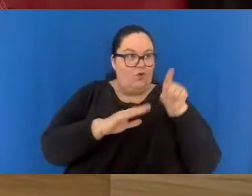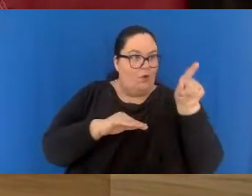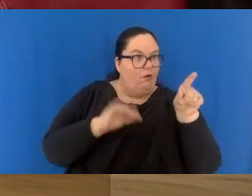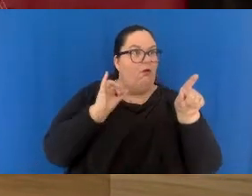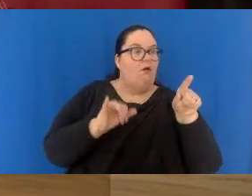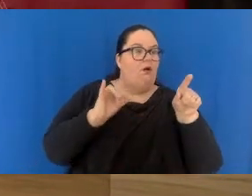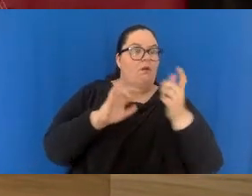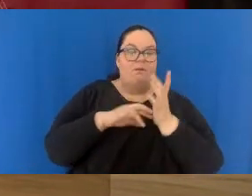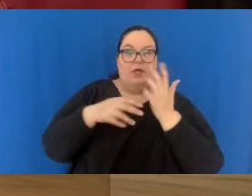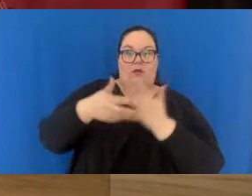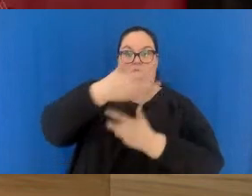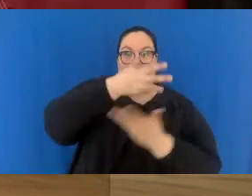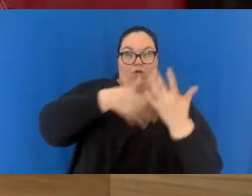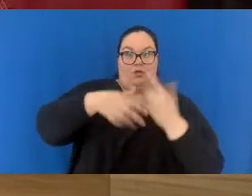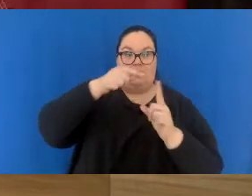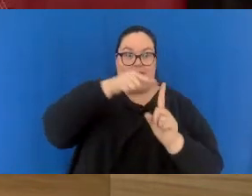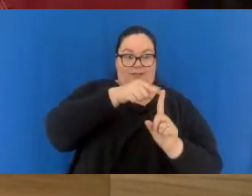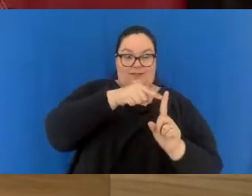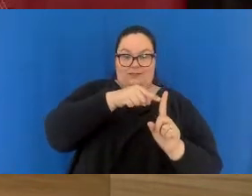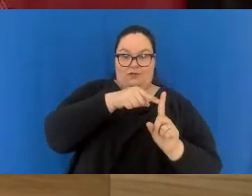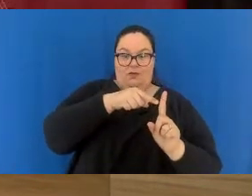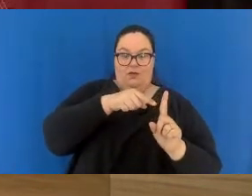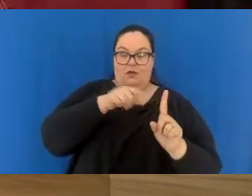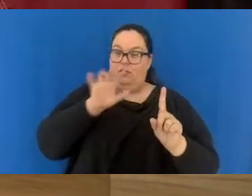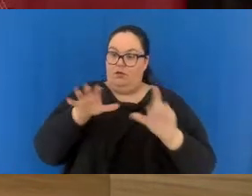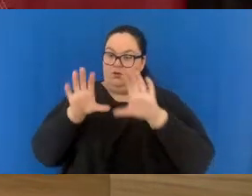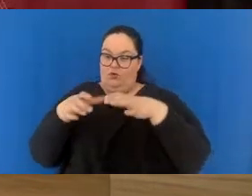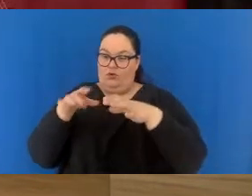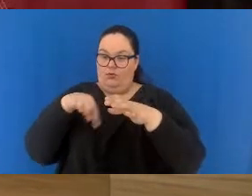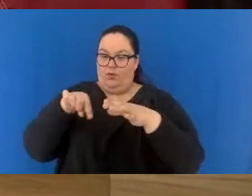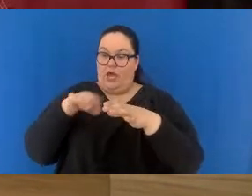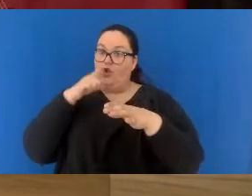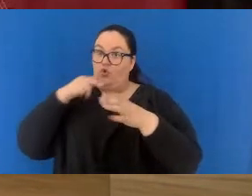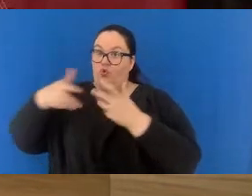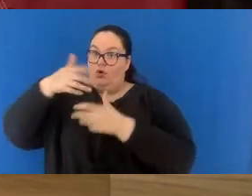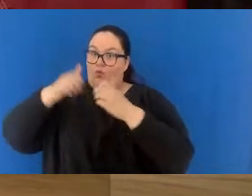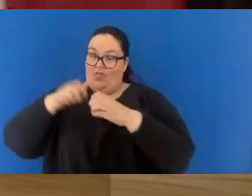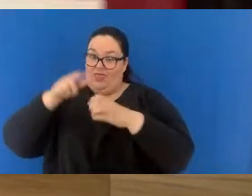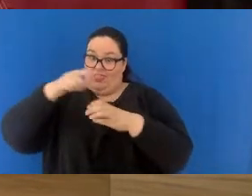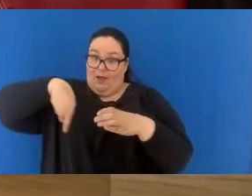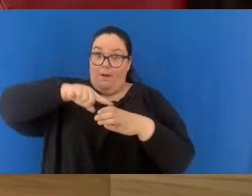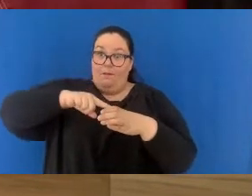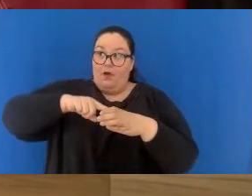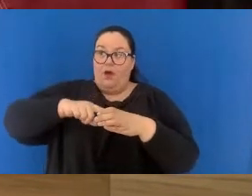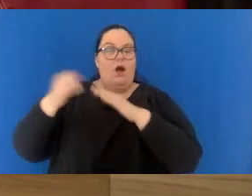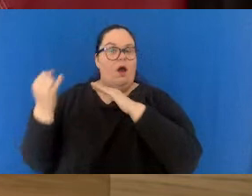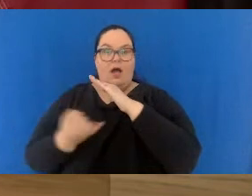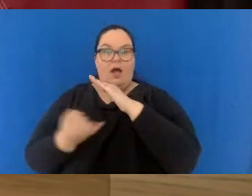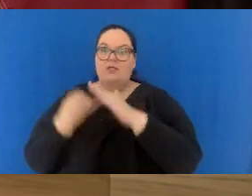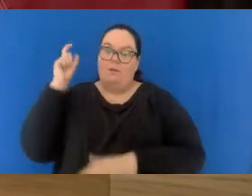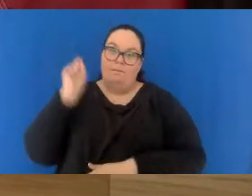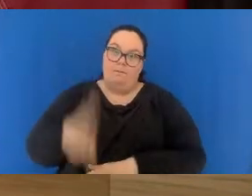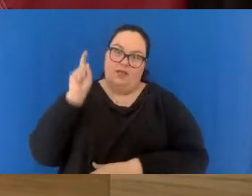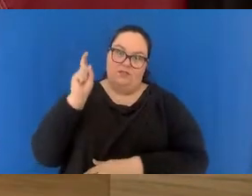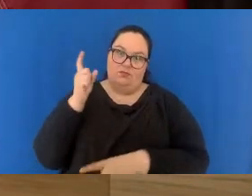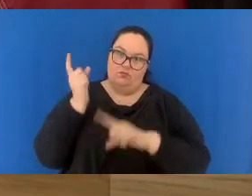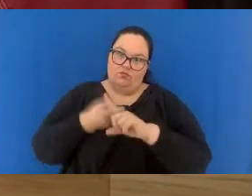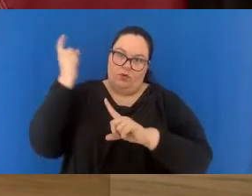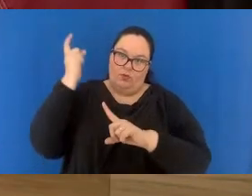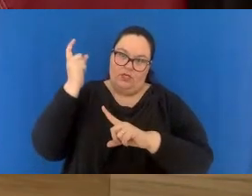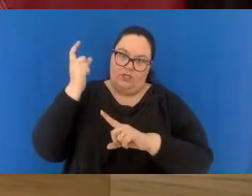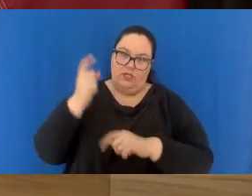the close contacts of those initial close contacts must also self-isolate as soon as they are notified to do so. It is